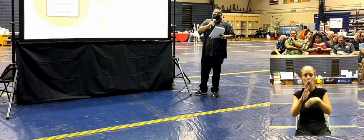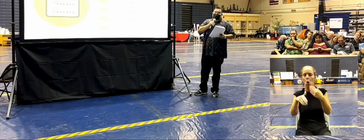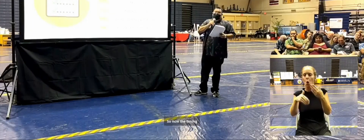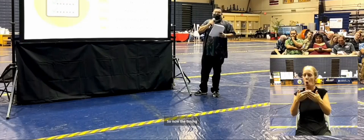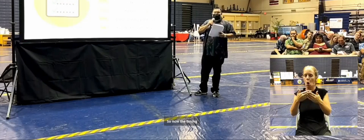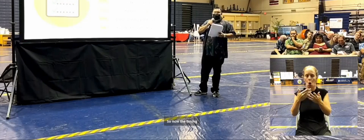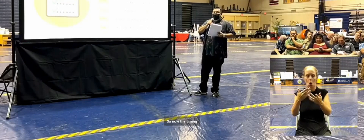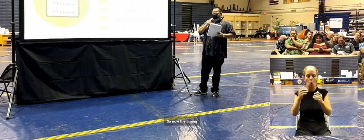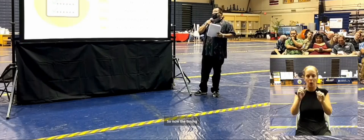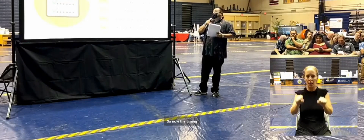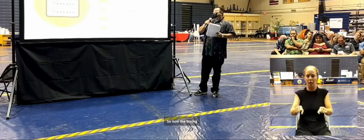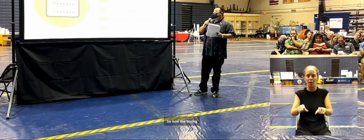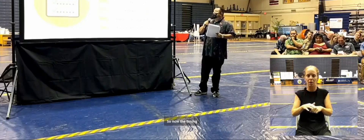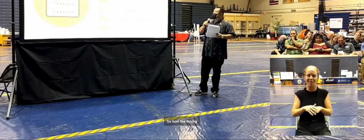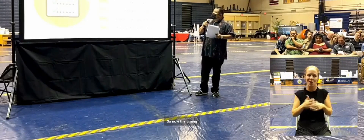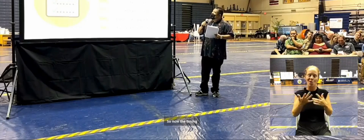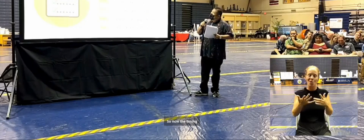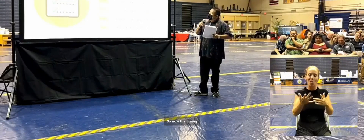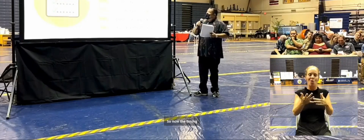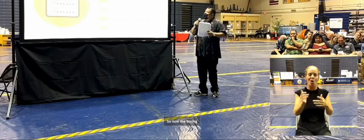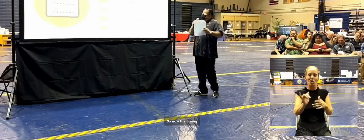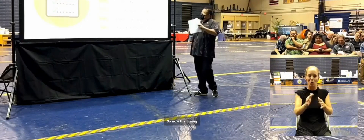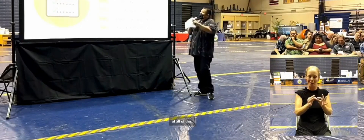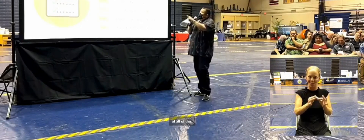So now the timing of all of this.